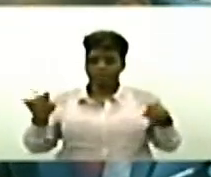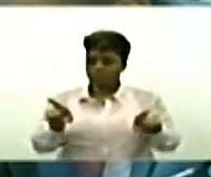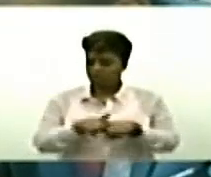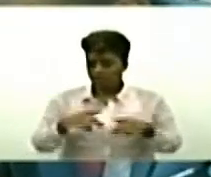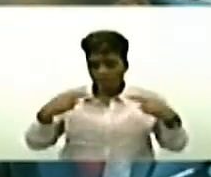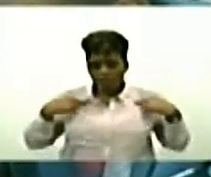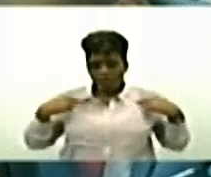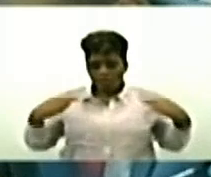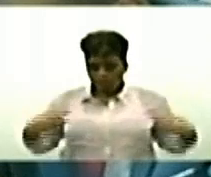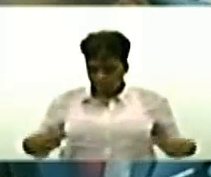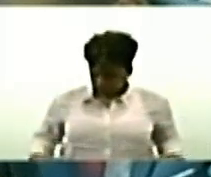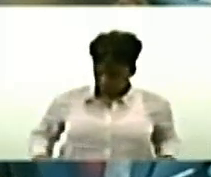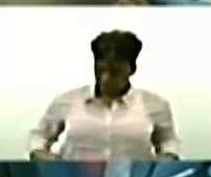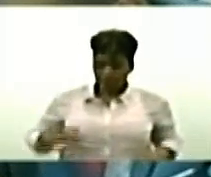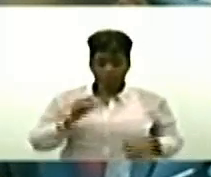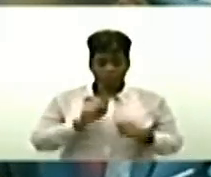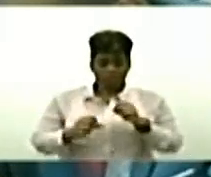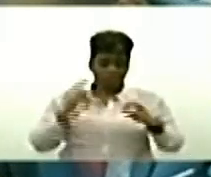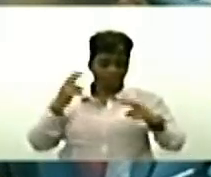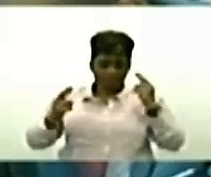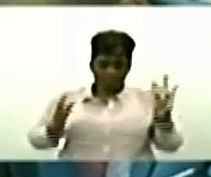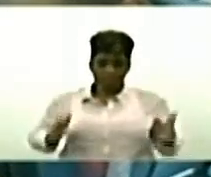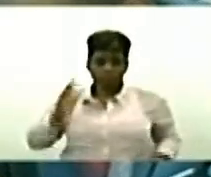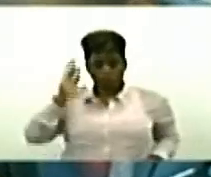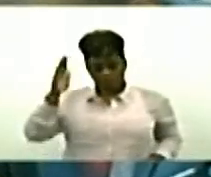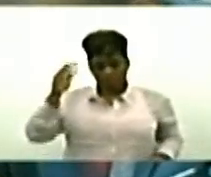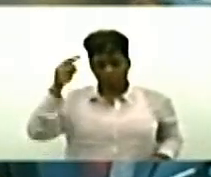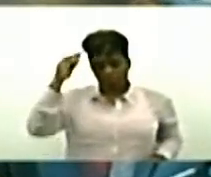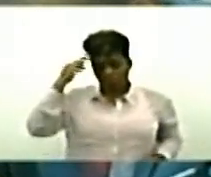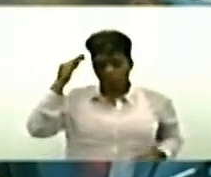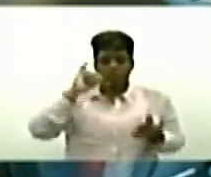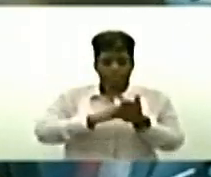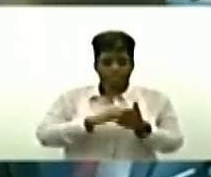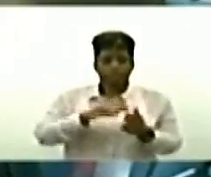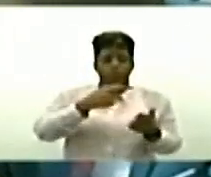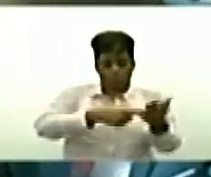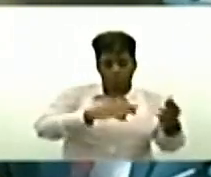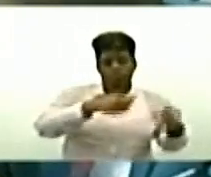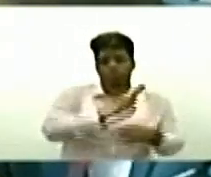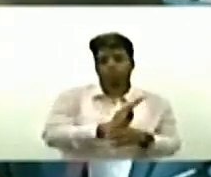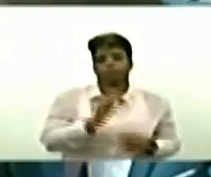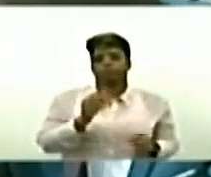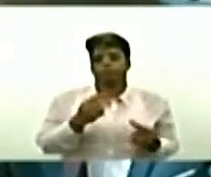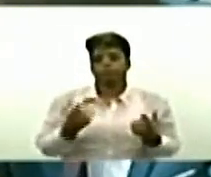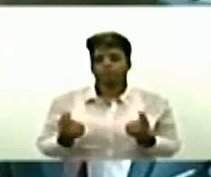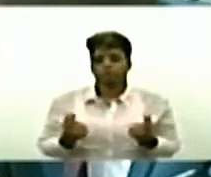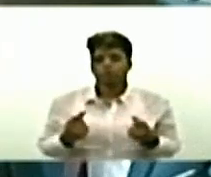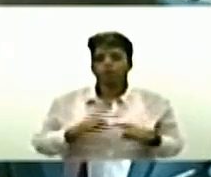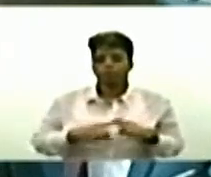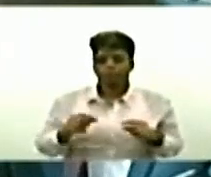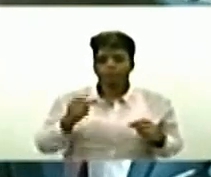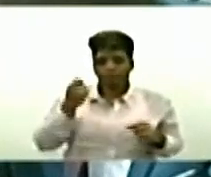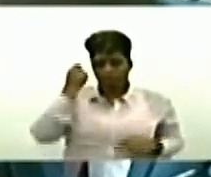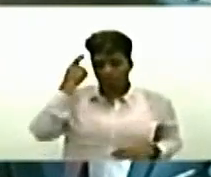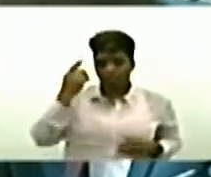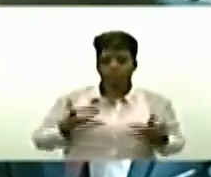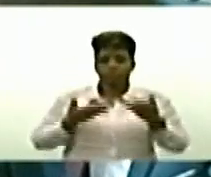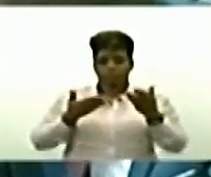with persons visiting that could clearly identify those persons as traffic wardens. So, but I do understand your